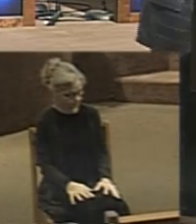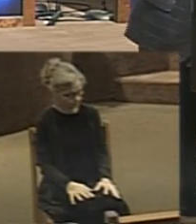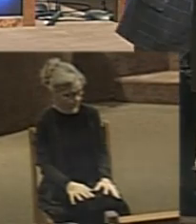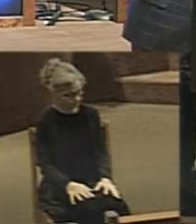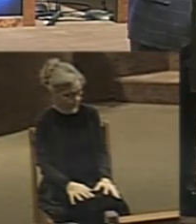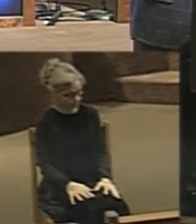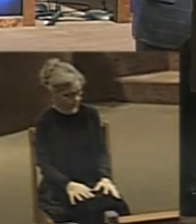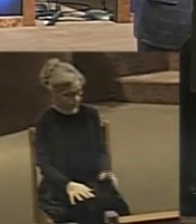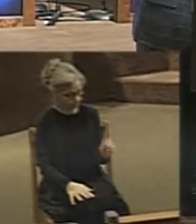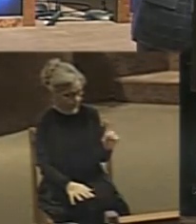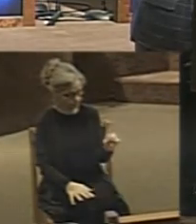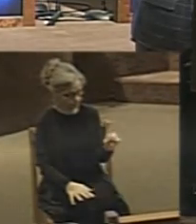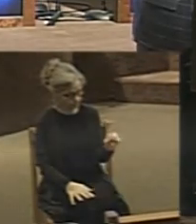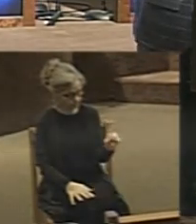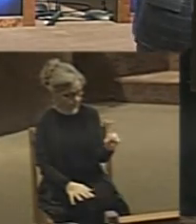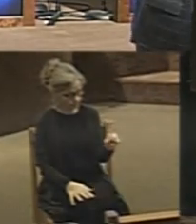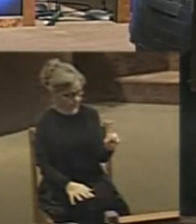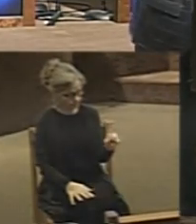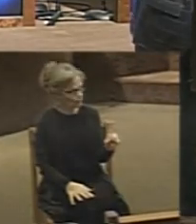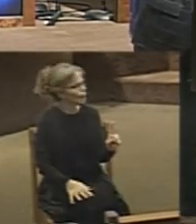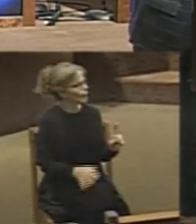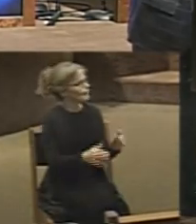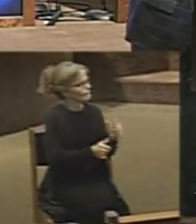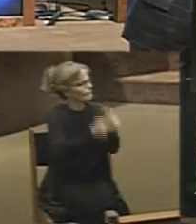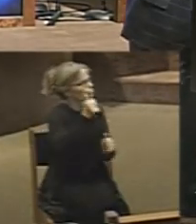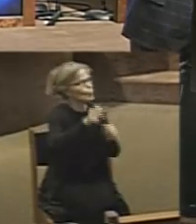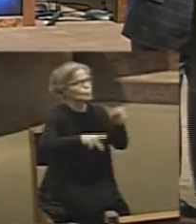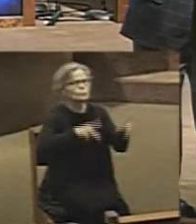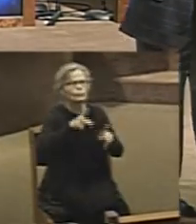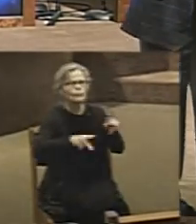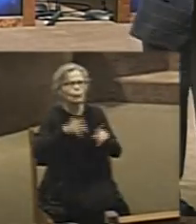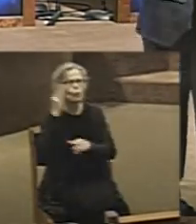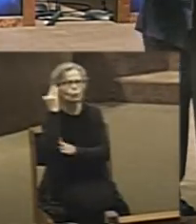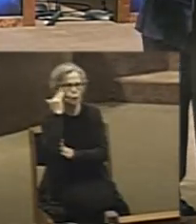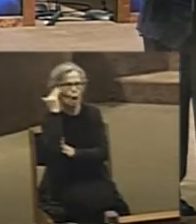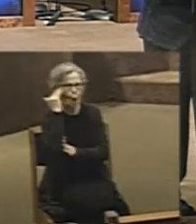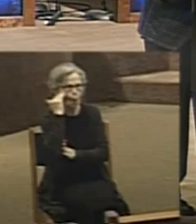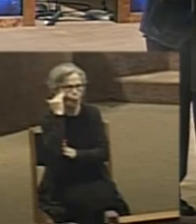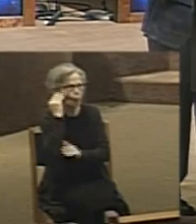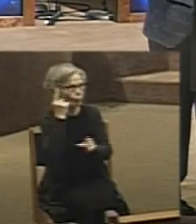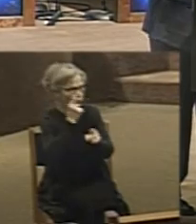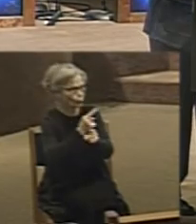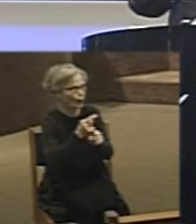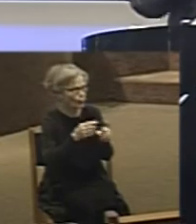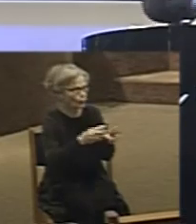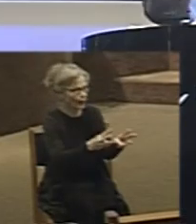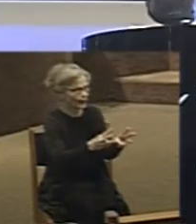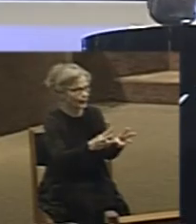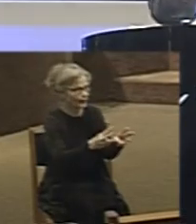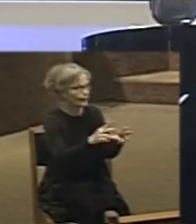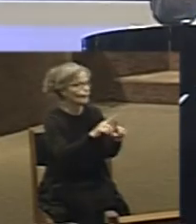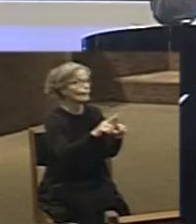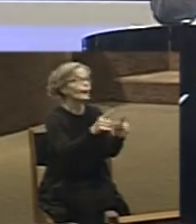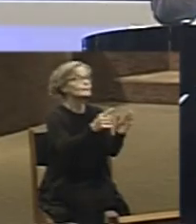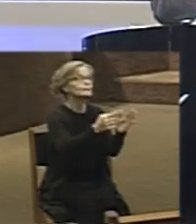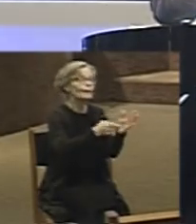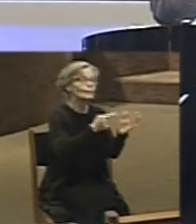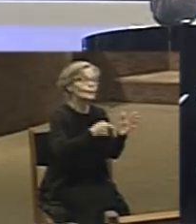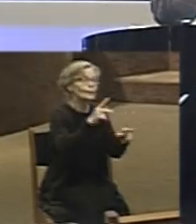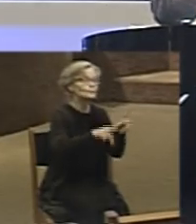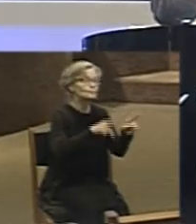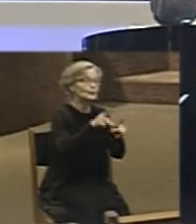is as much the issue with some as having a heart that is willing to do what is right.